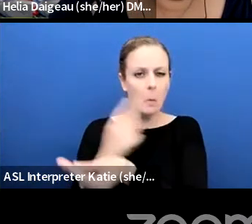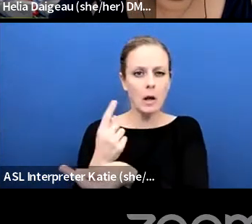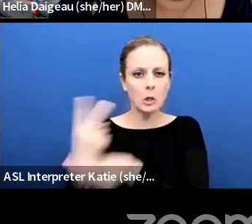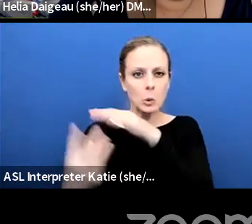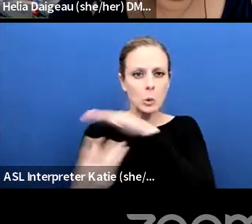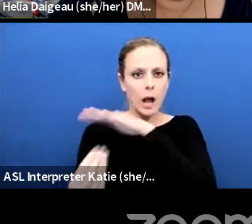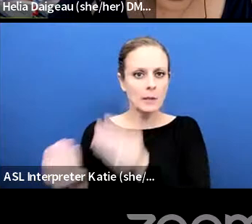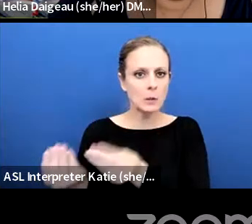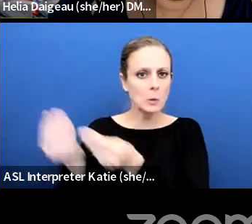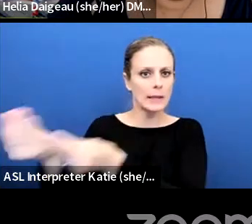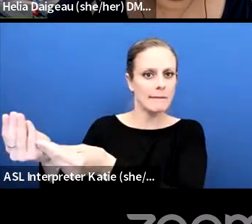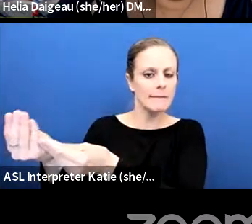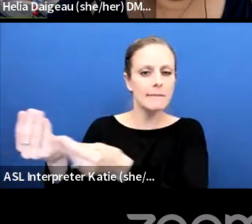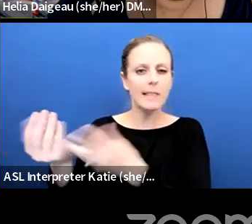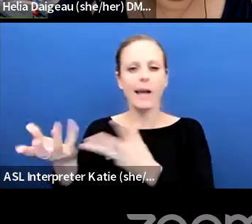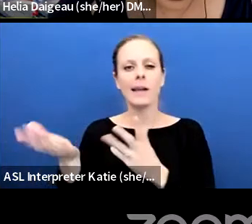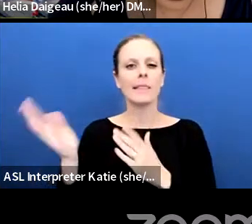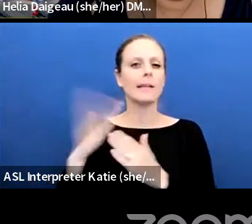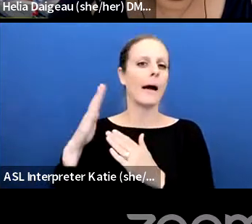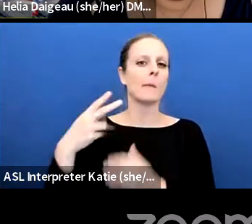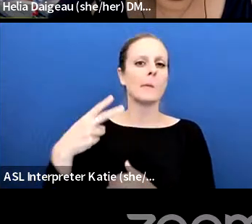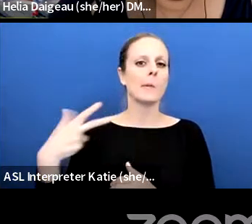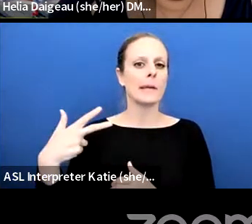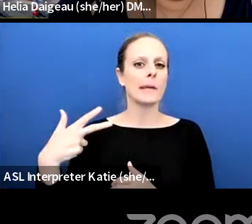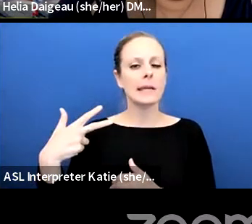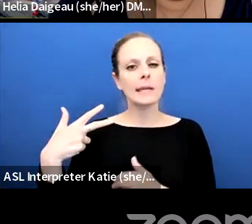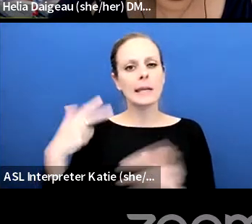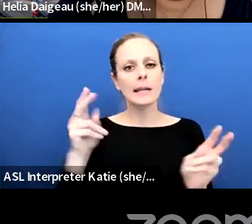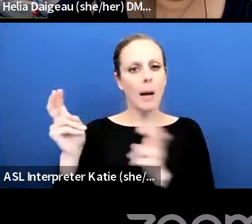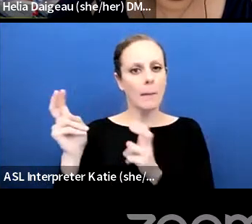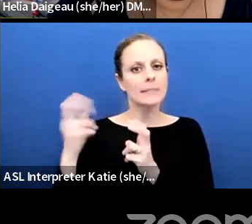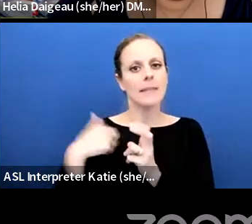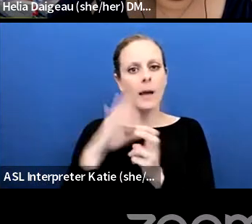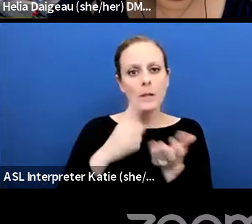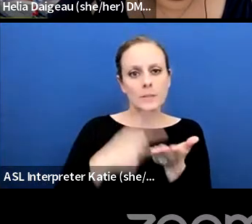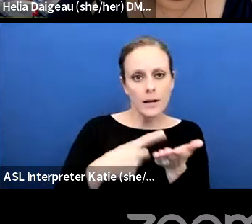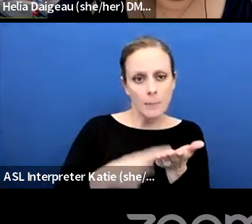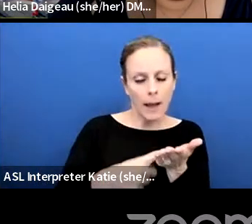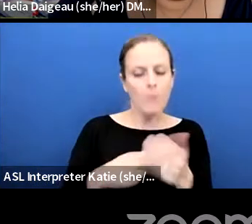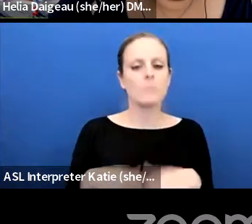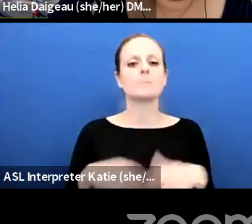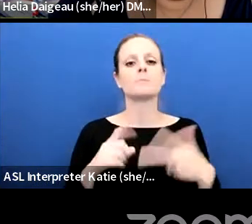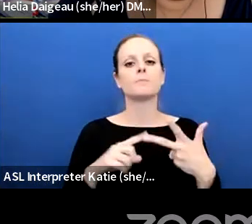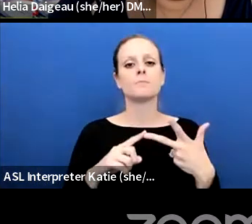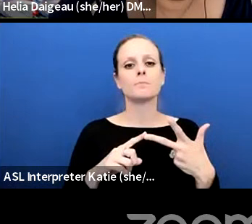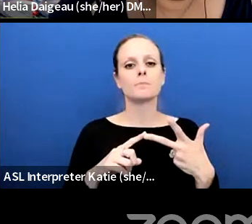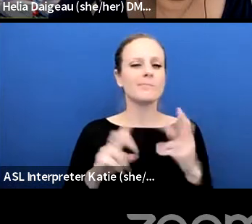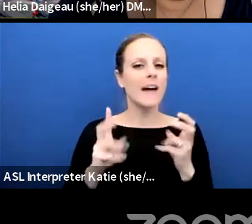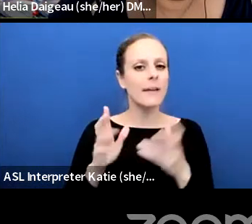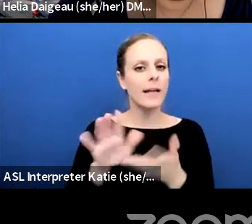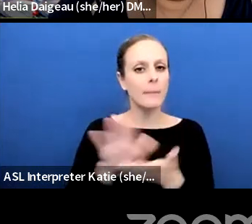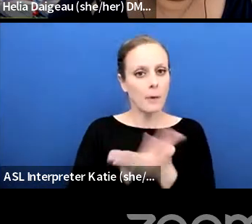the top 2 or 3 things I'm going to talk about. So I have a leave behind.